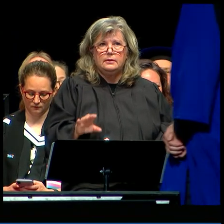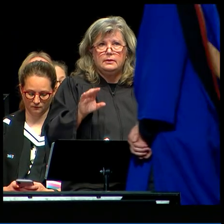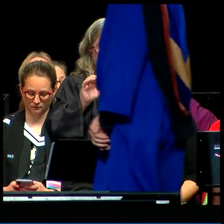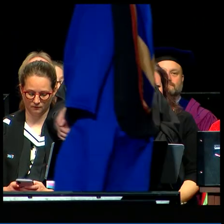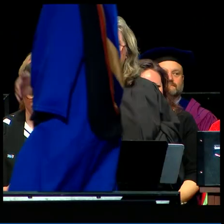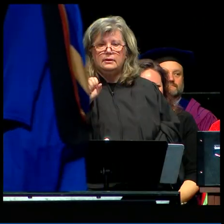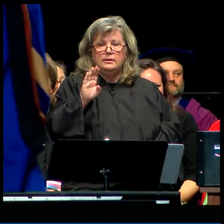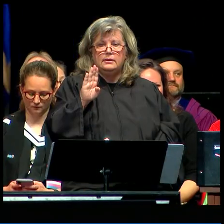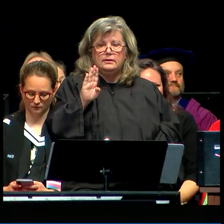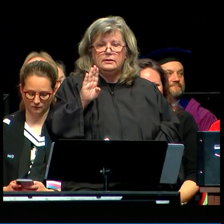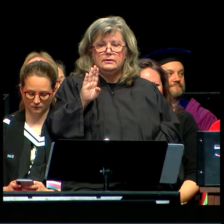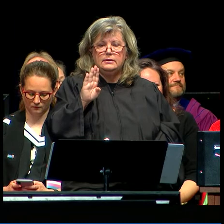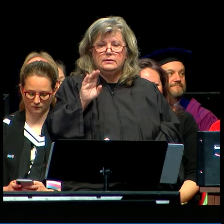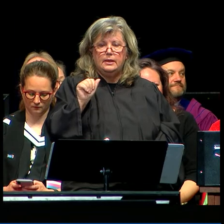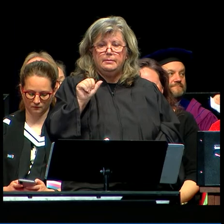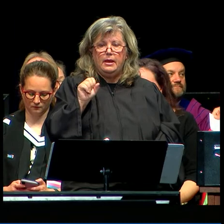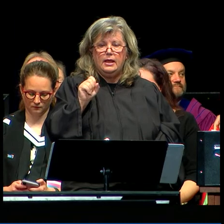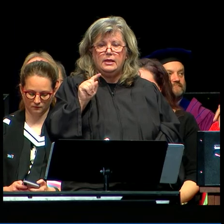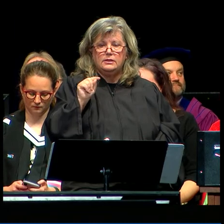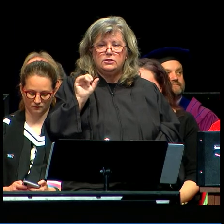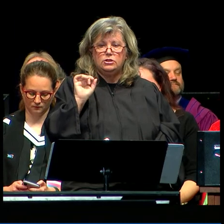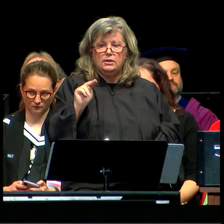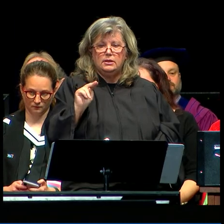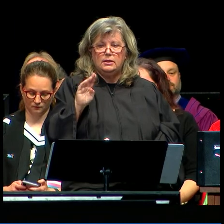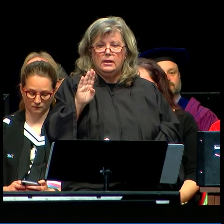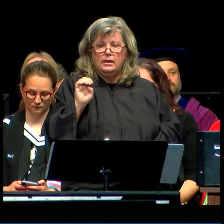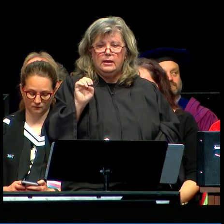Sebastian Ben Elkazar.